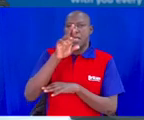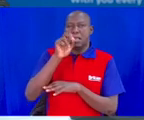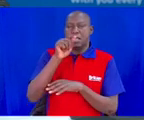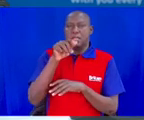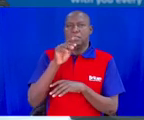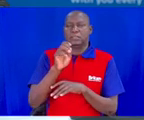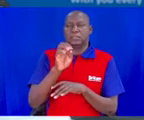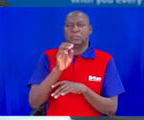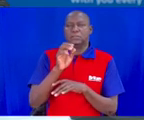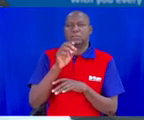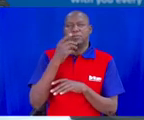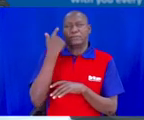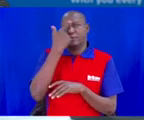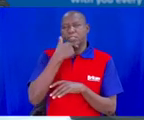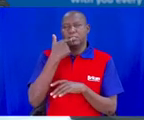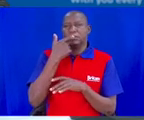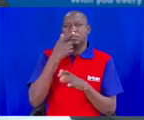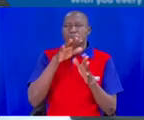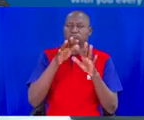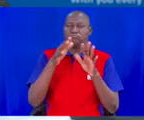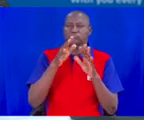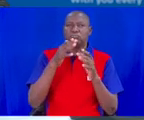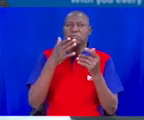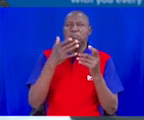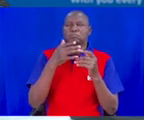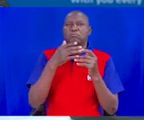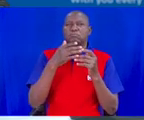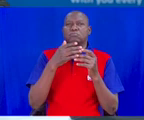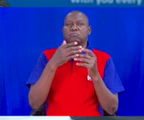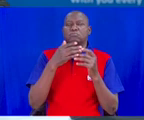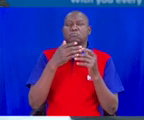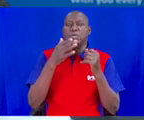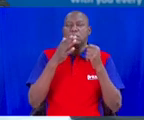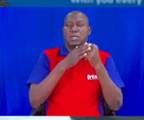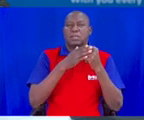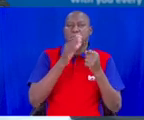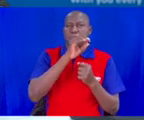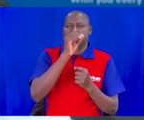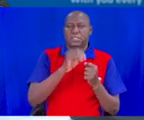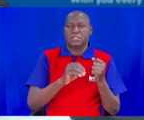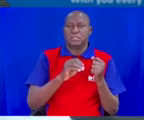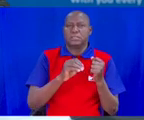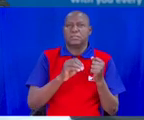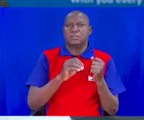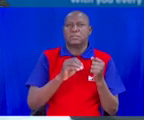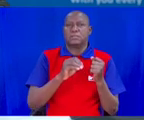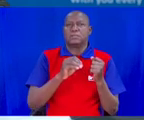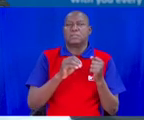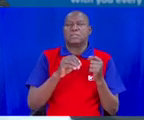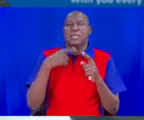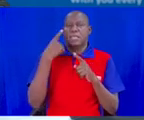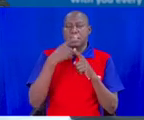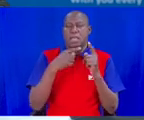steady, just around 9%. It has done very well in the past years, as was shown in the